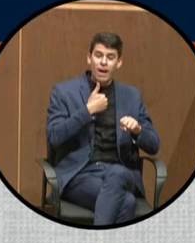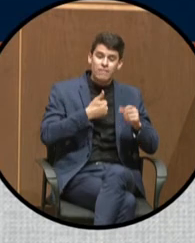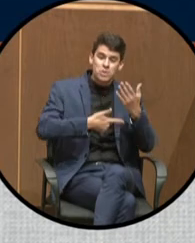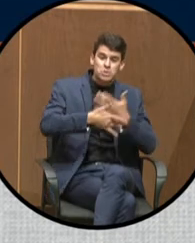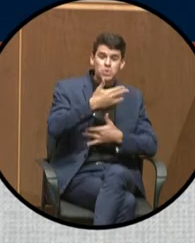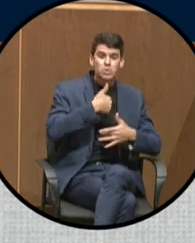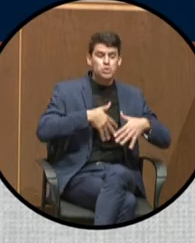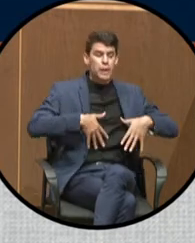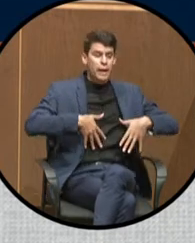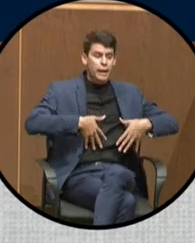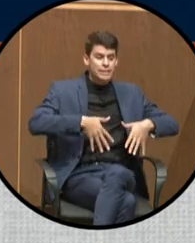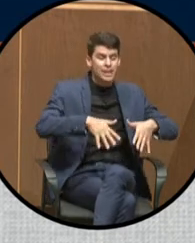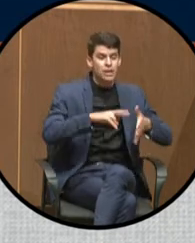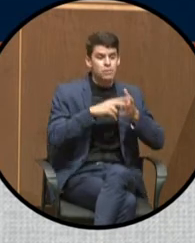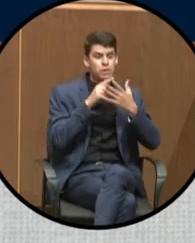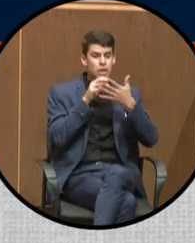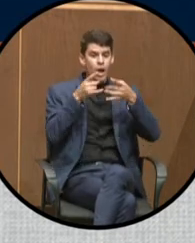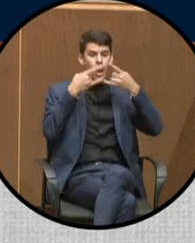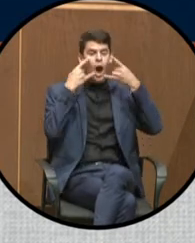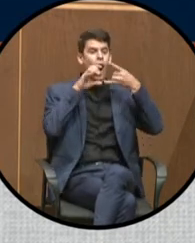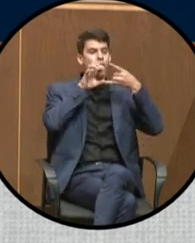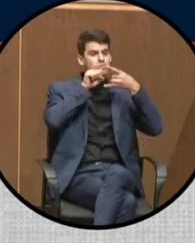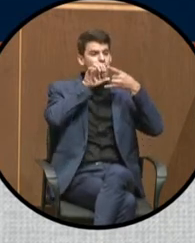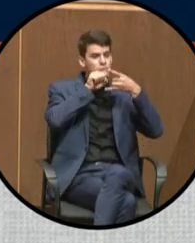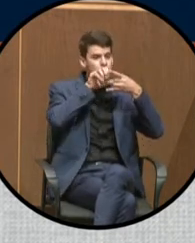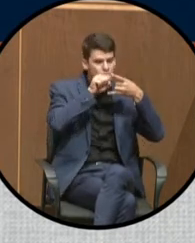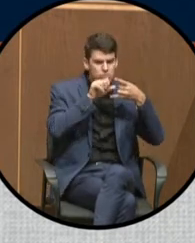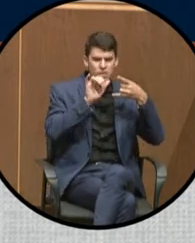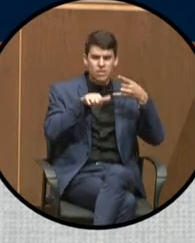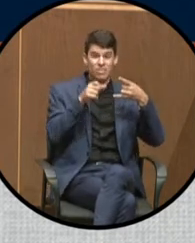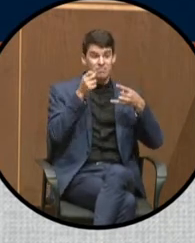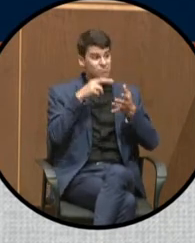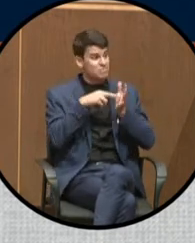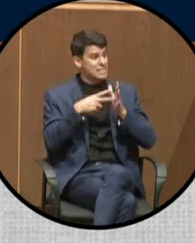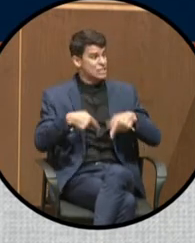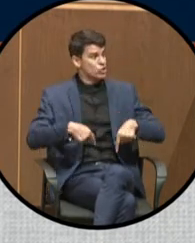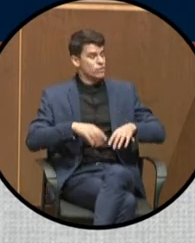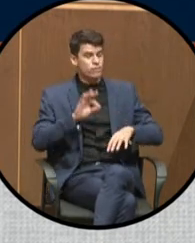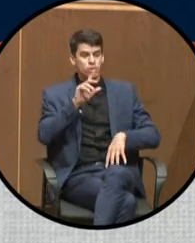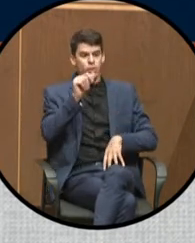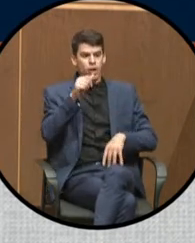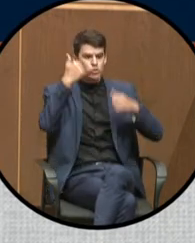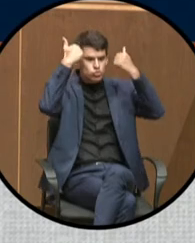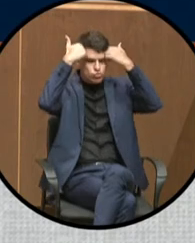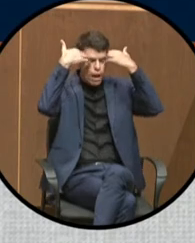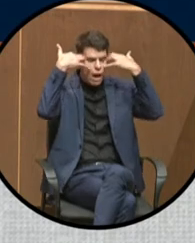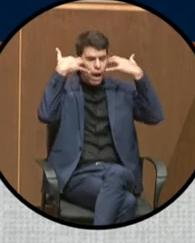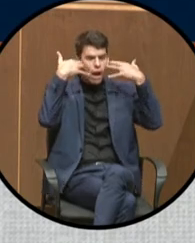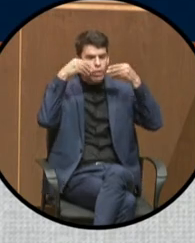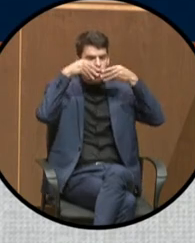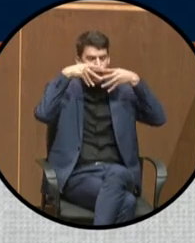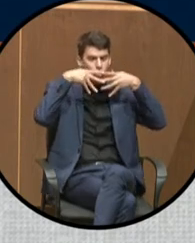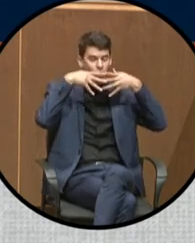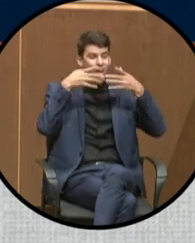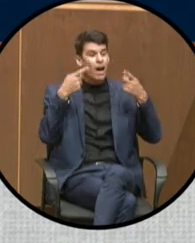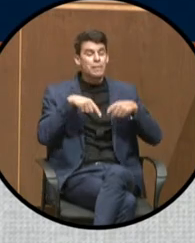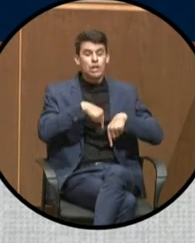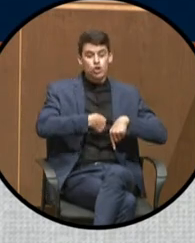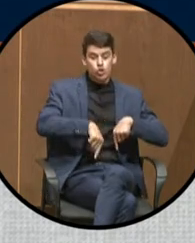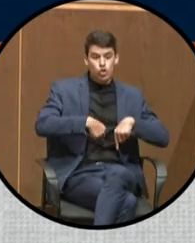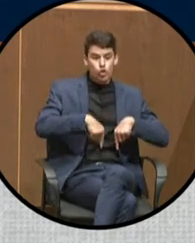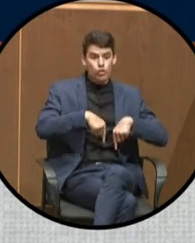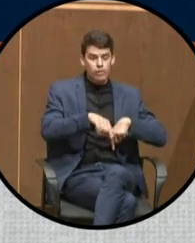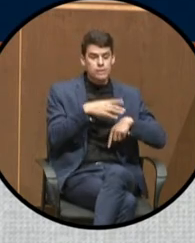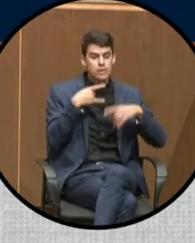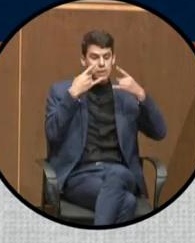anxiety, which causes him to chew on it. We live in Florida, so he sweats on it. When he gets nervous, he chews pencils and has often